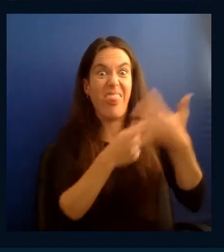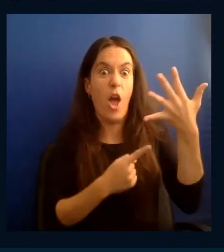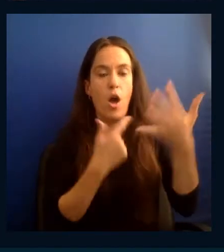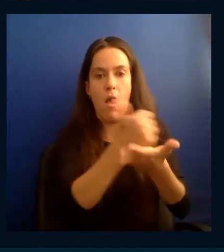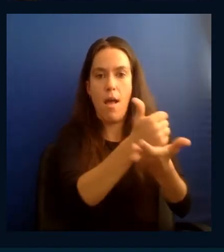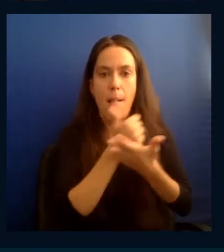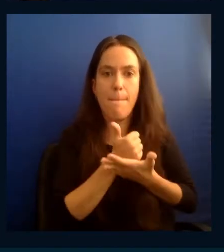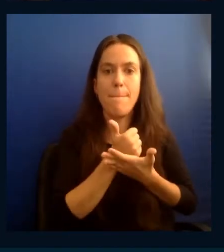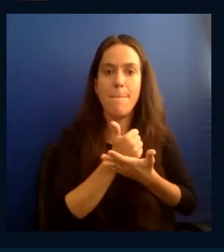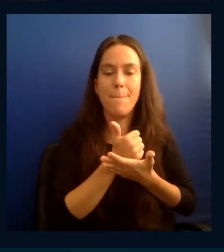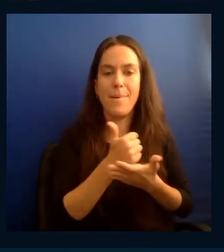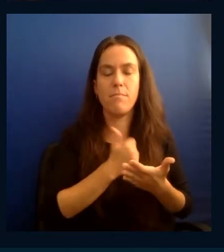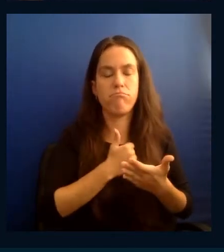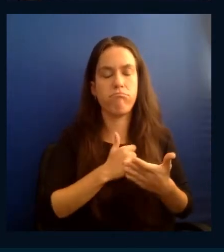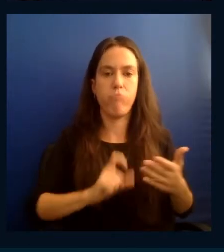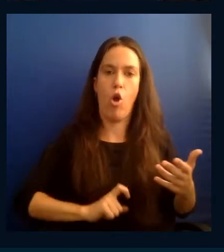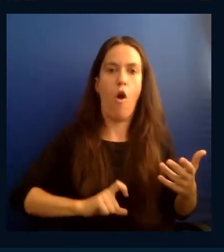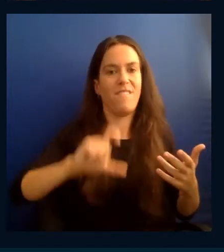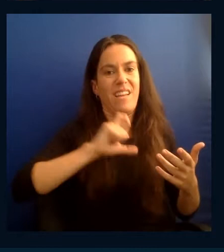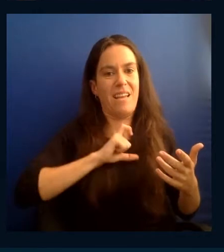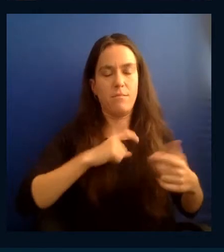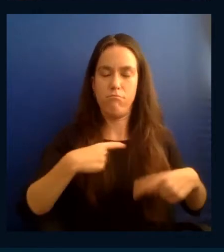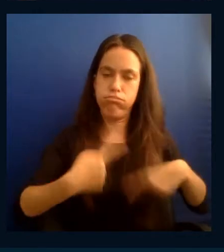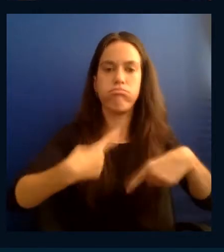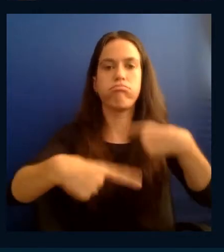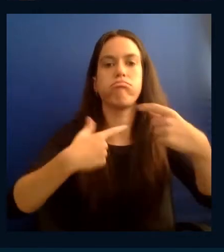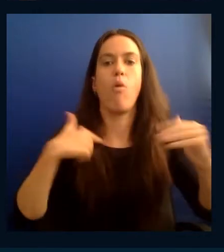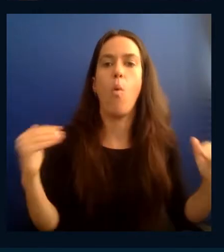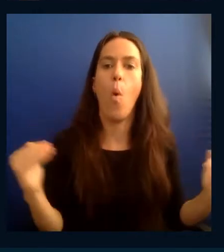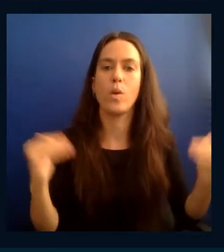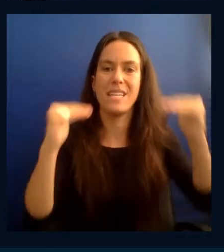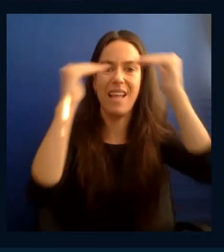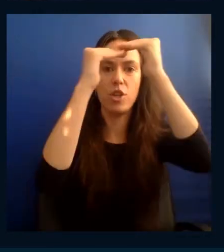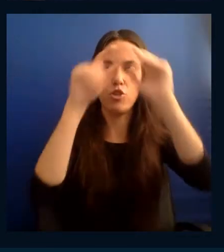scale and deliver with that confidence in your organization to help you give you that full cycle.